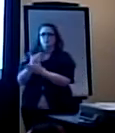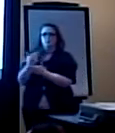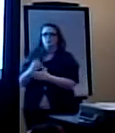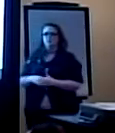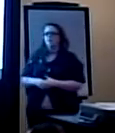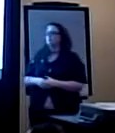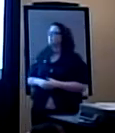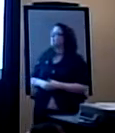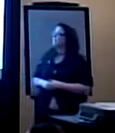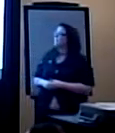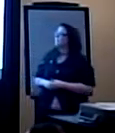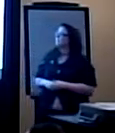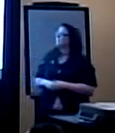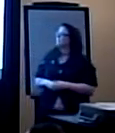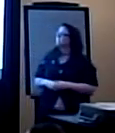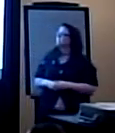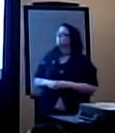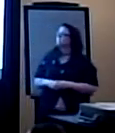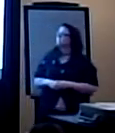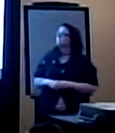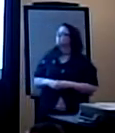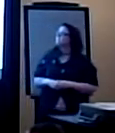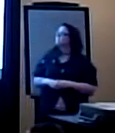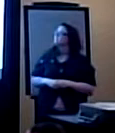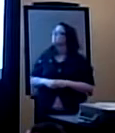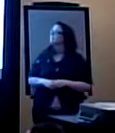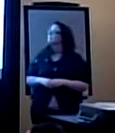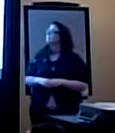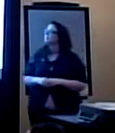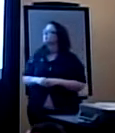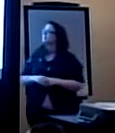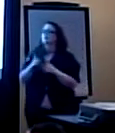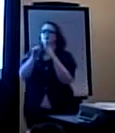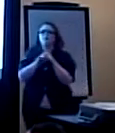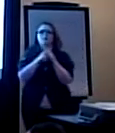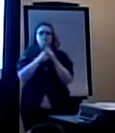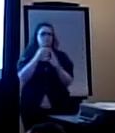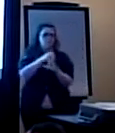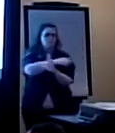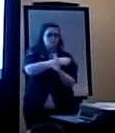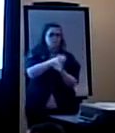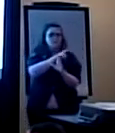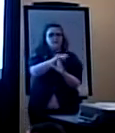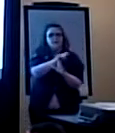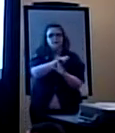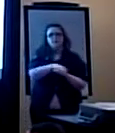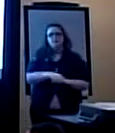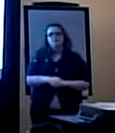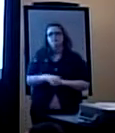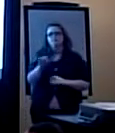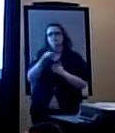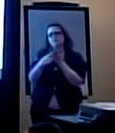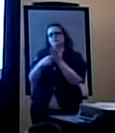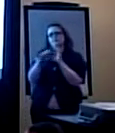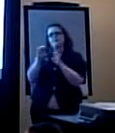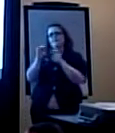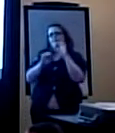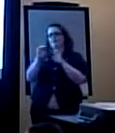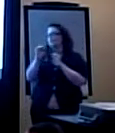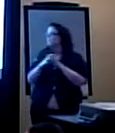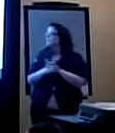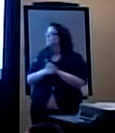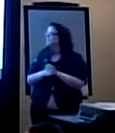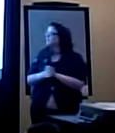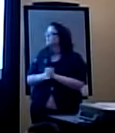And so this needing this at the front end is very important. But also tied into this, now we're talking about evaluation. That's the other thing